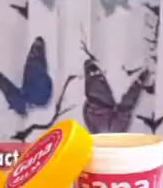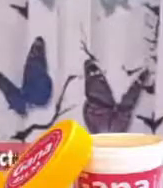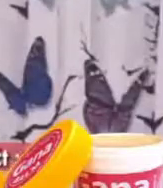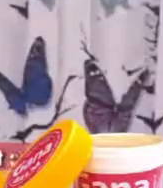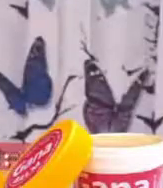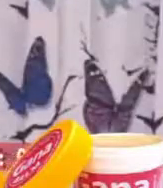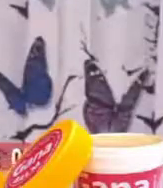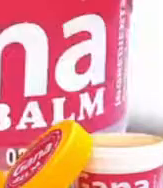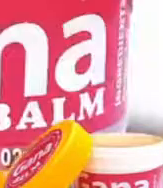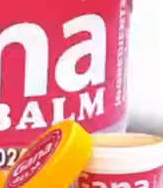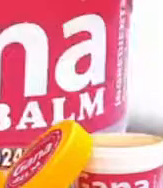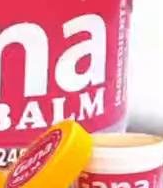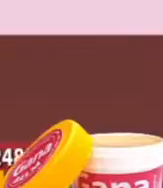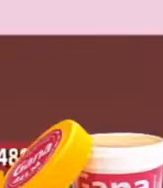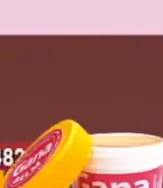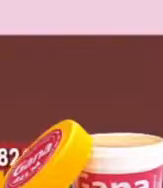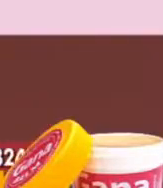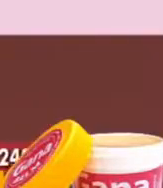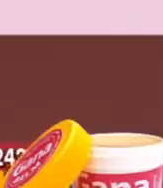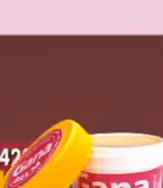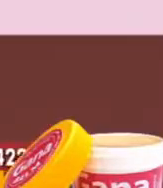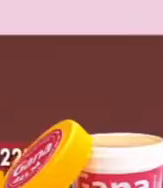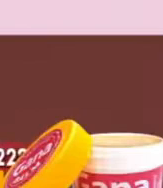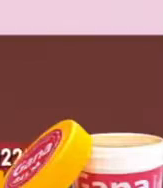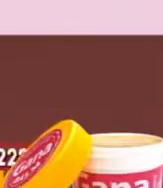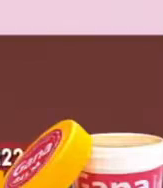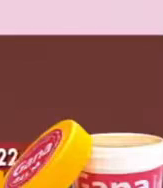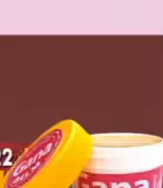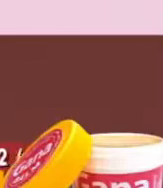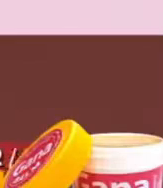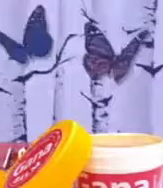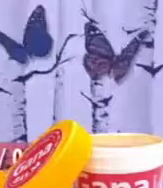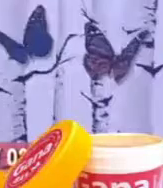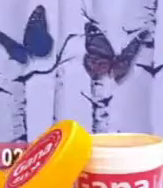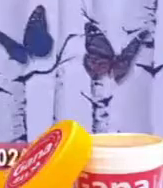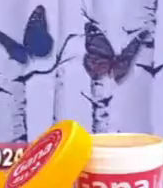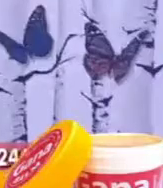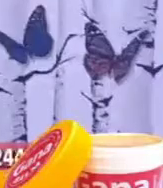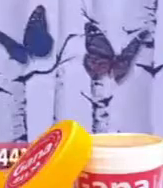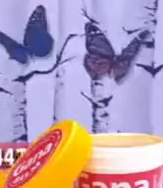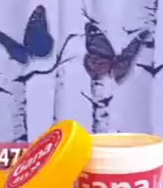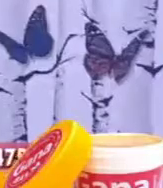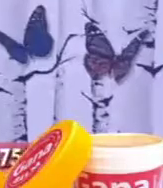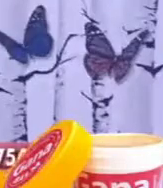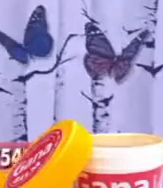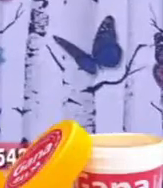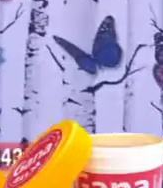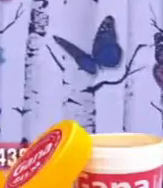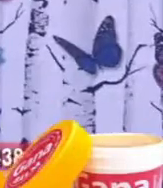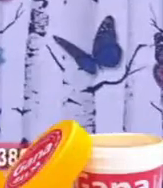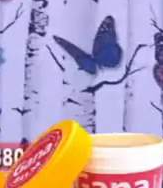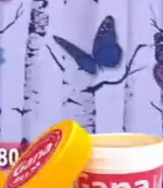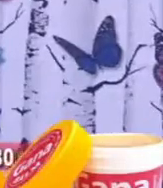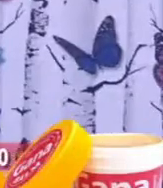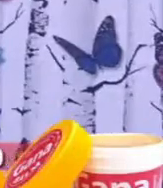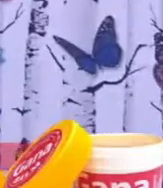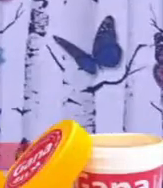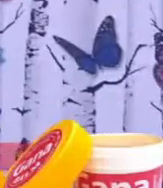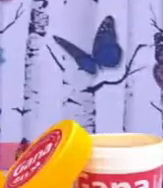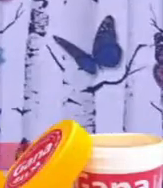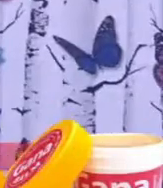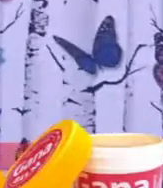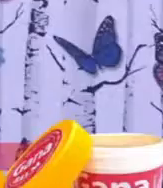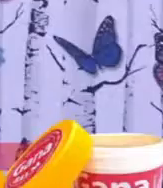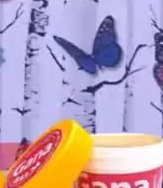we Ganaba will come. Sound two. So if we can Ganaba, you